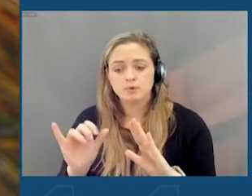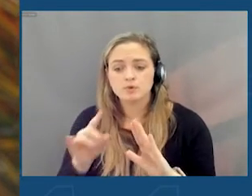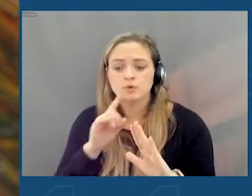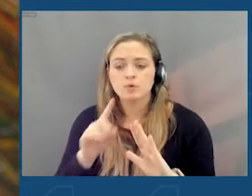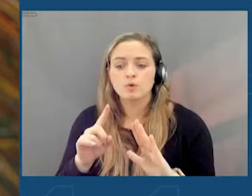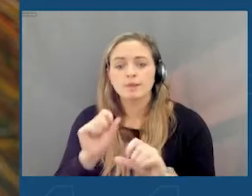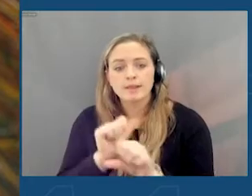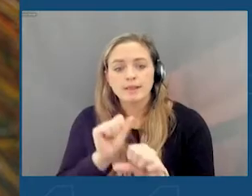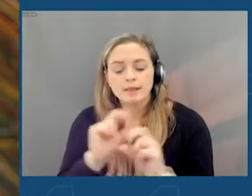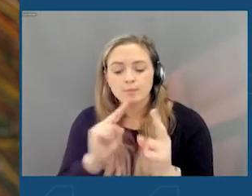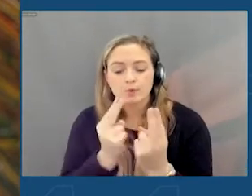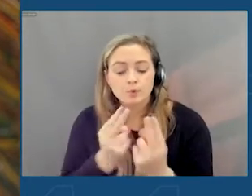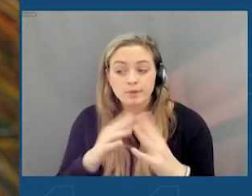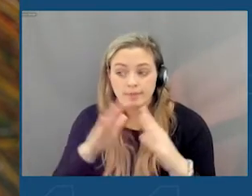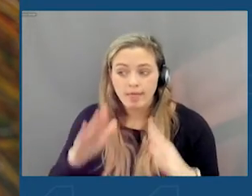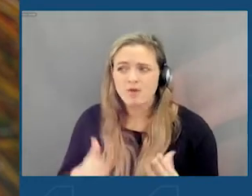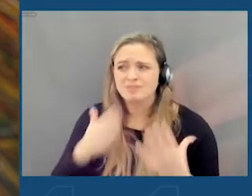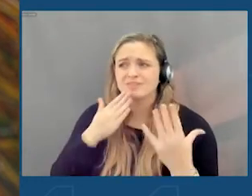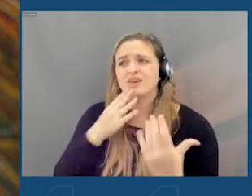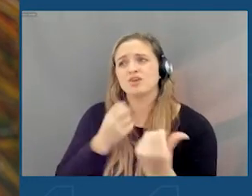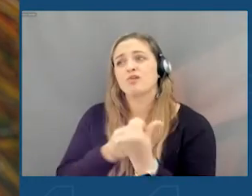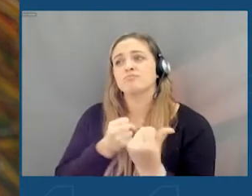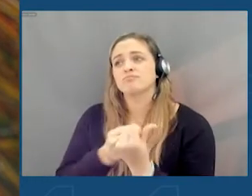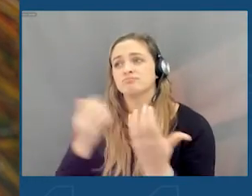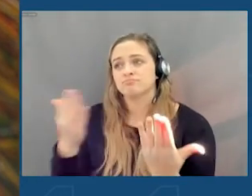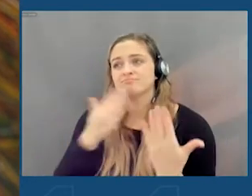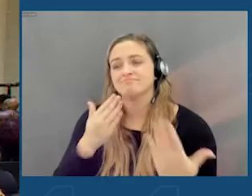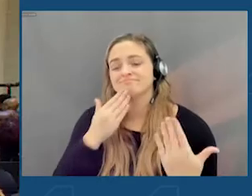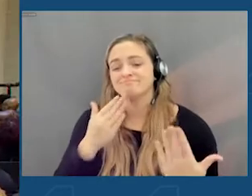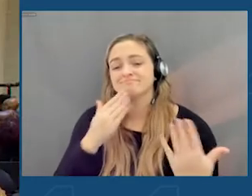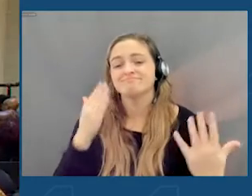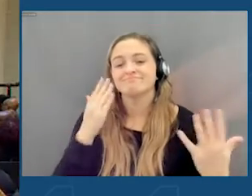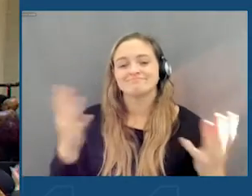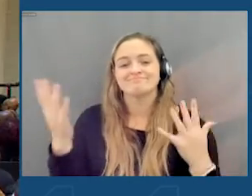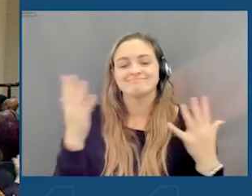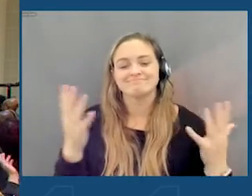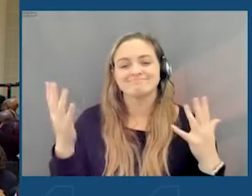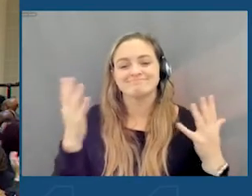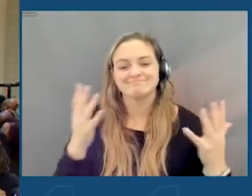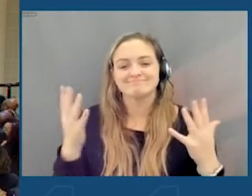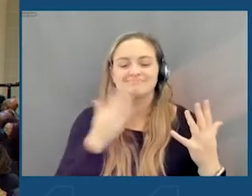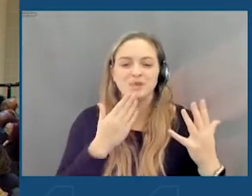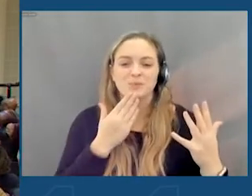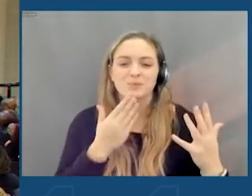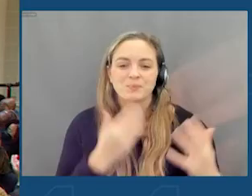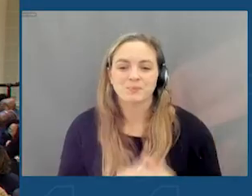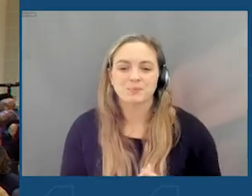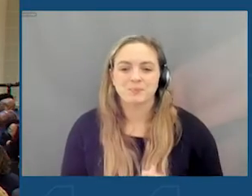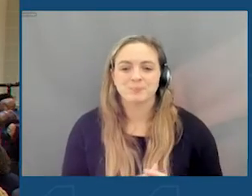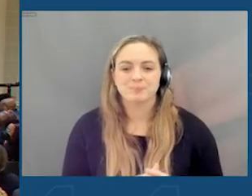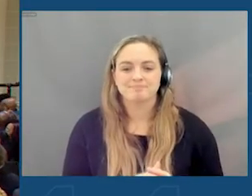in the House. Thank you for your support for this. Thank you, thank you.